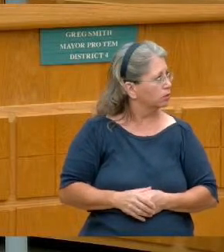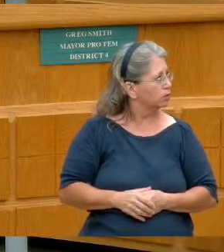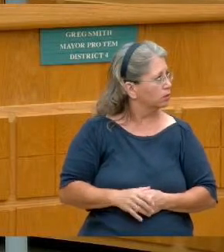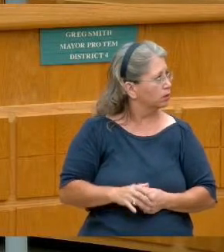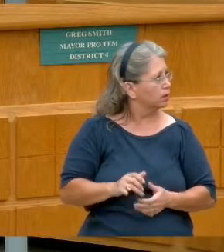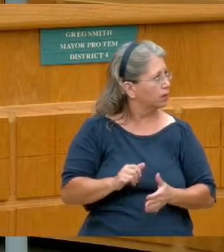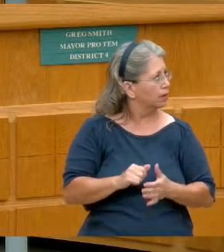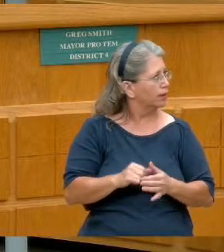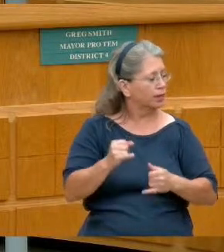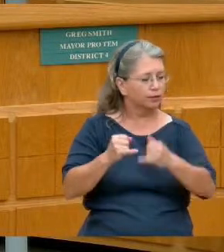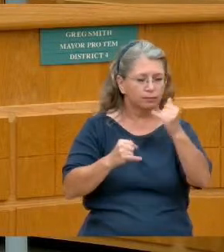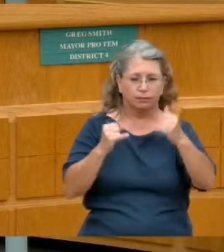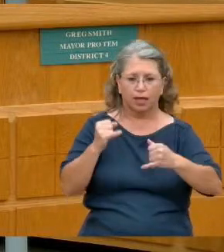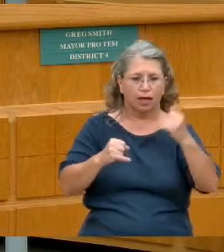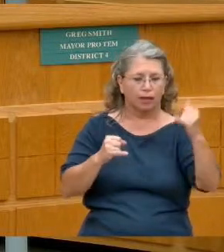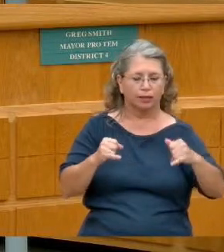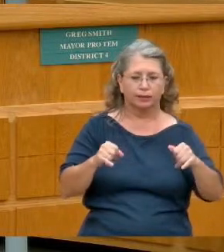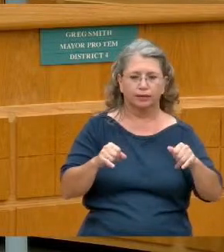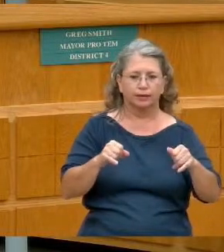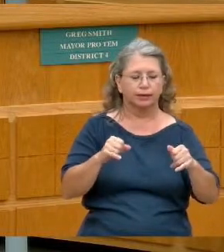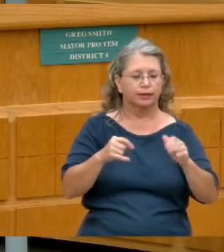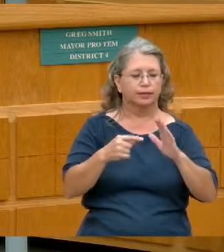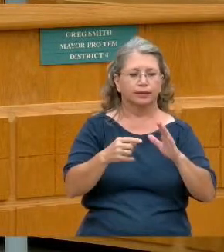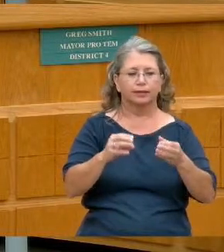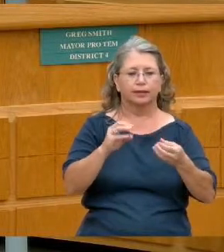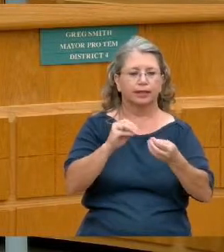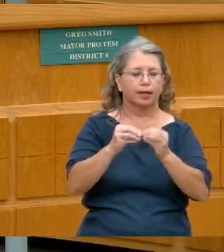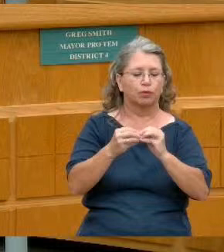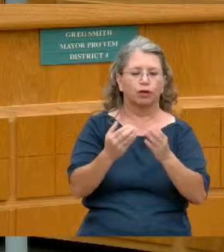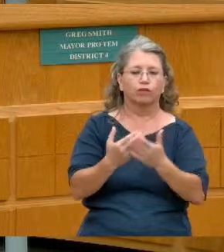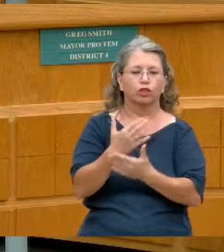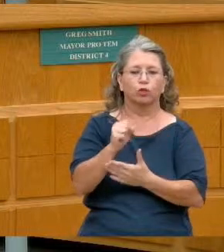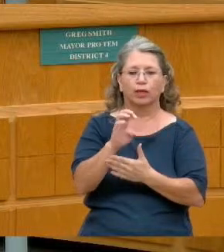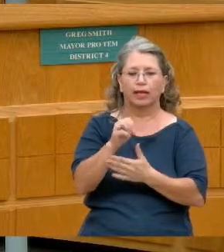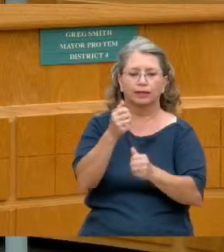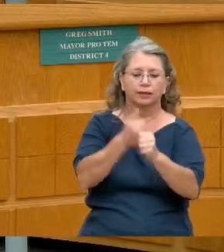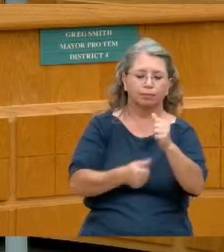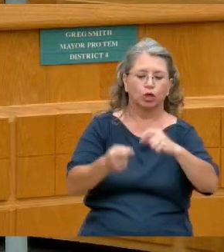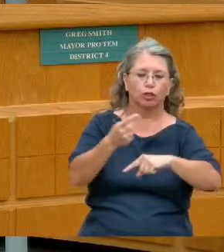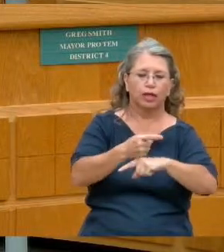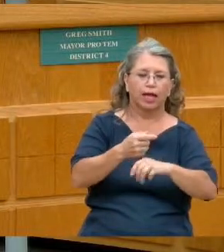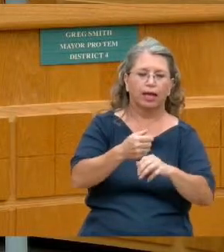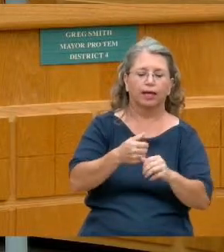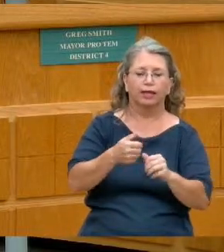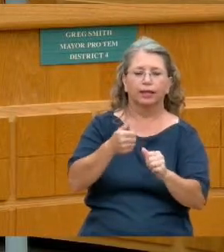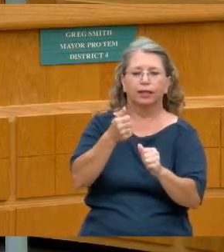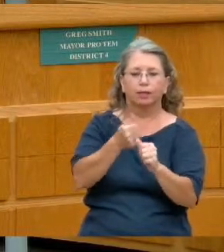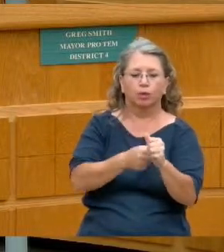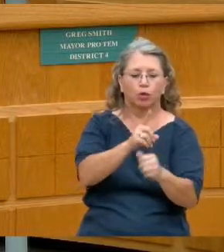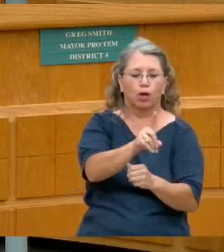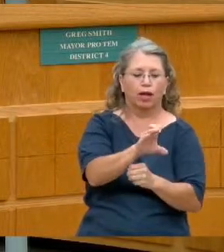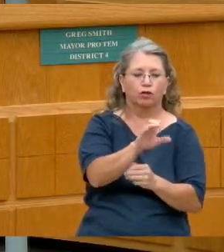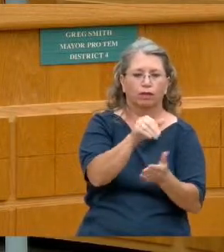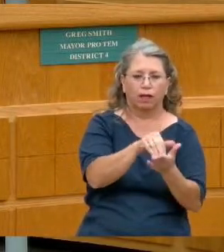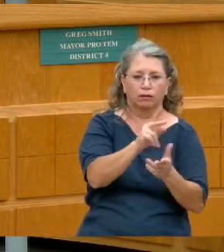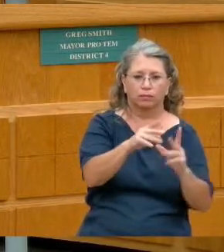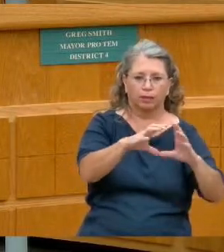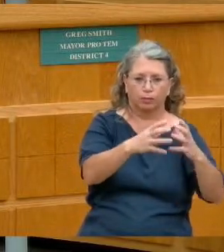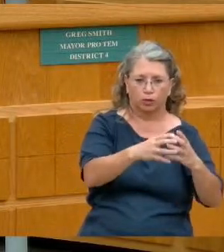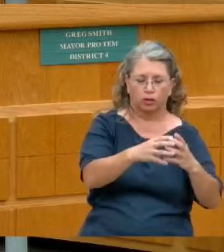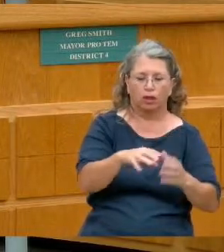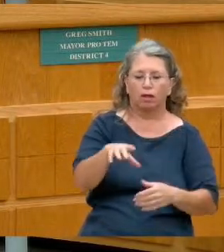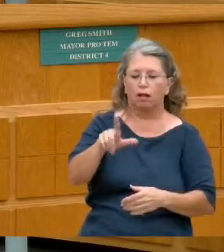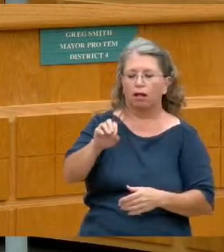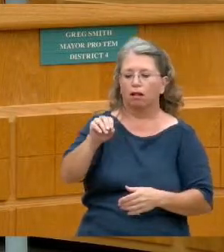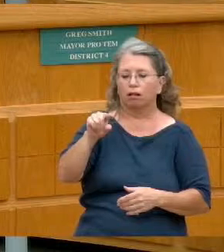type of graph as the last one, new cases per day per capita. And what you can see is up in the northeastern corner, Longview is